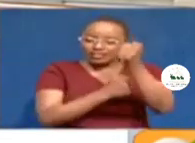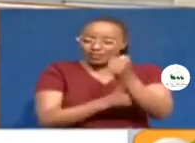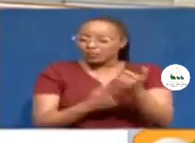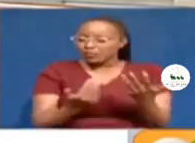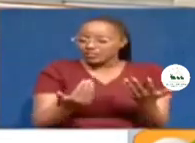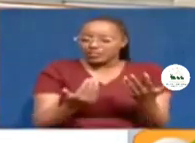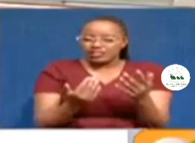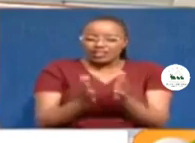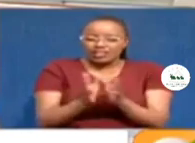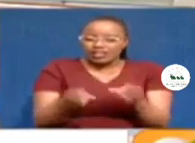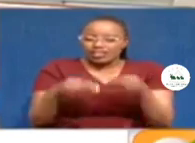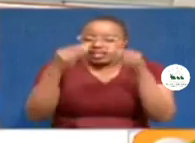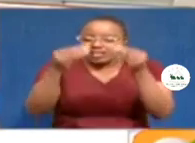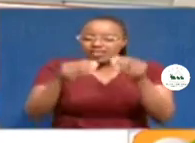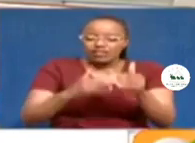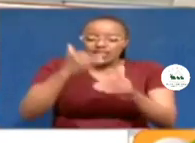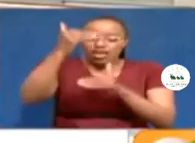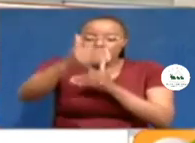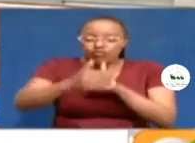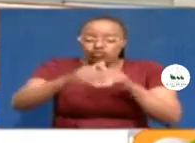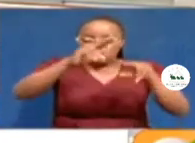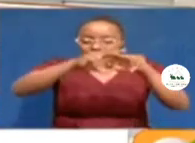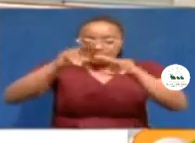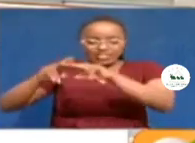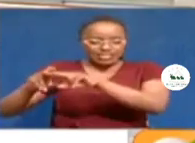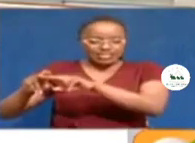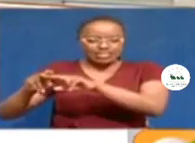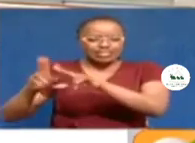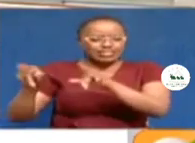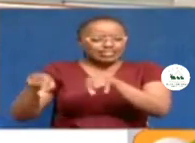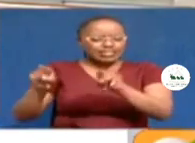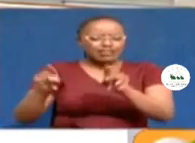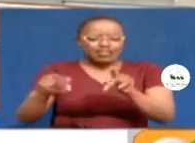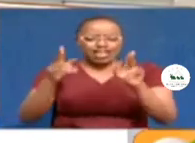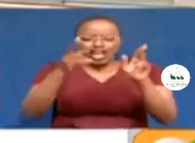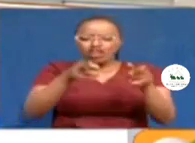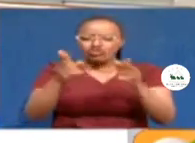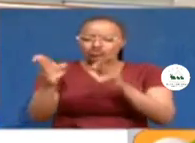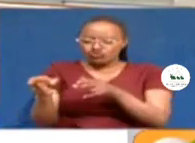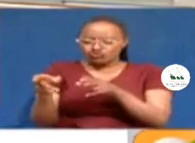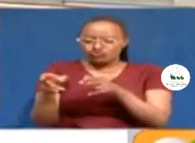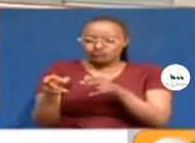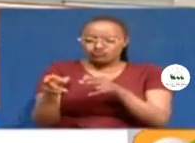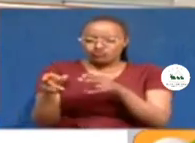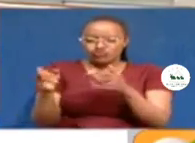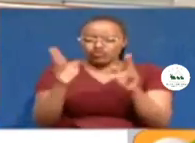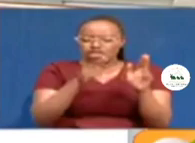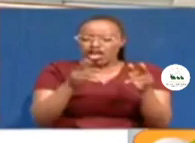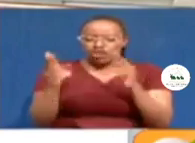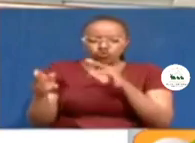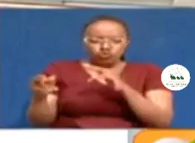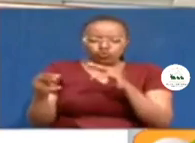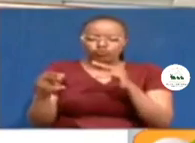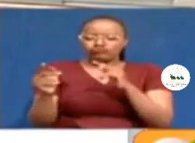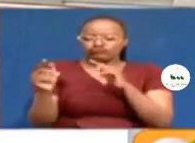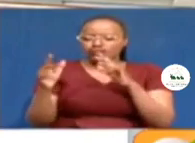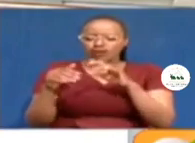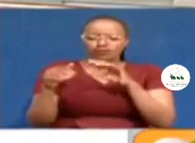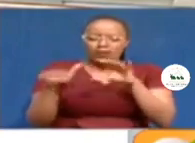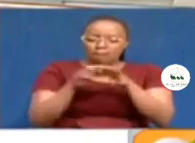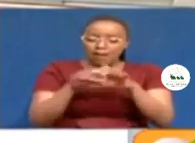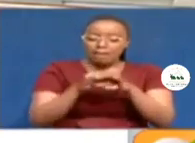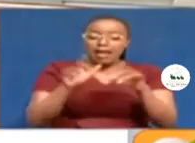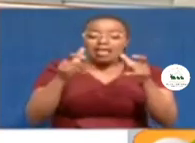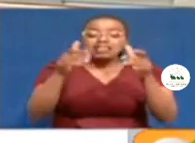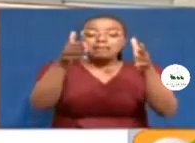hands, they give them the front rows. They are not ordinary worshippers. And the media is